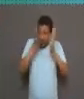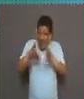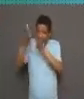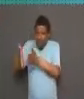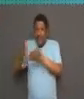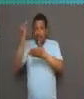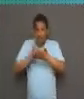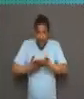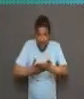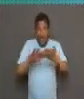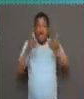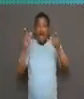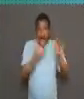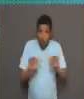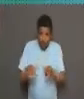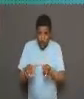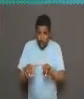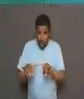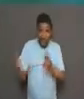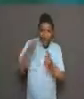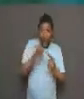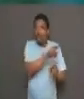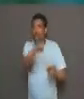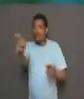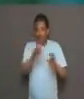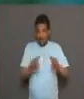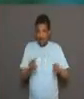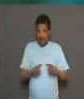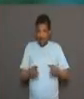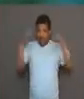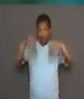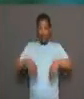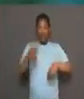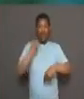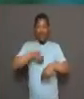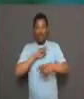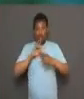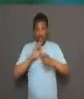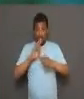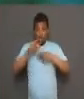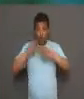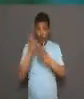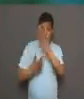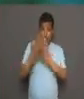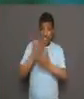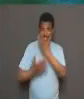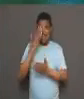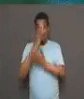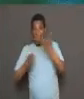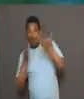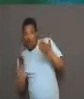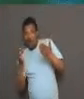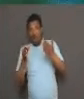maps according to their differences. Today, we are going to discuss some